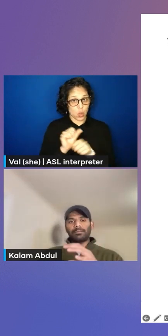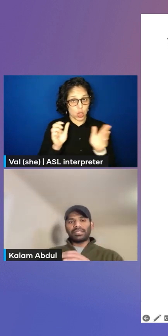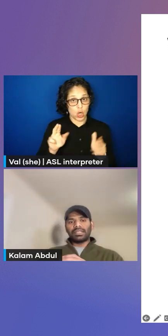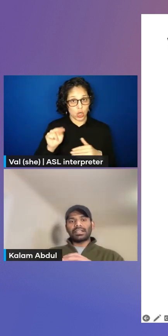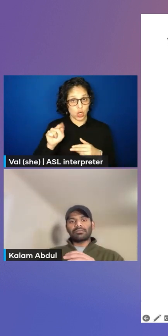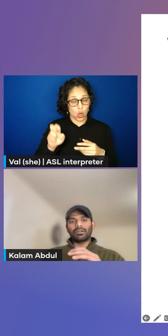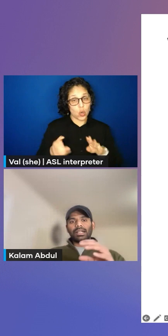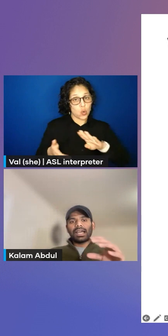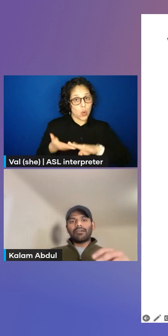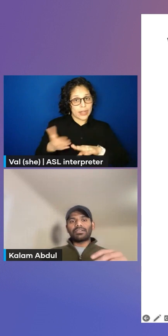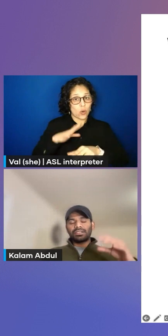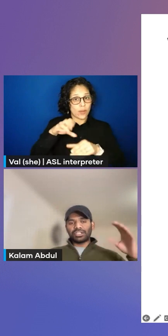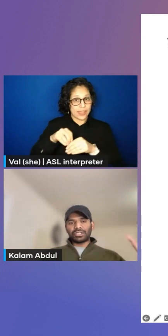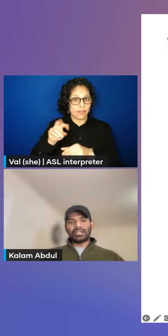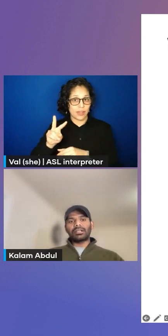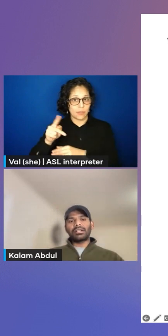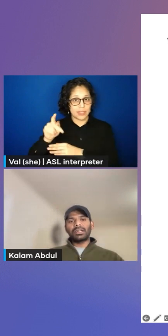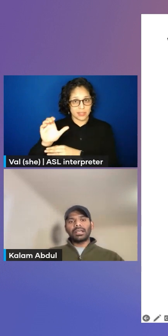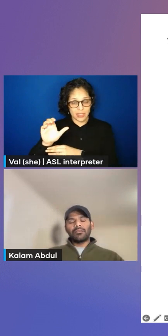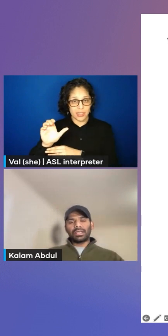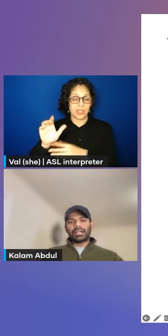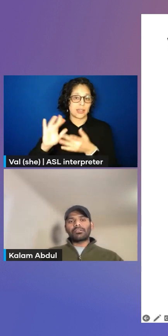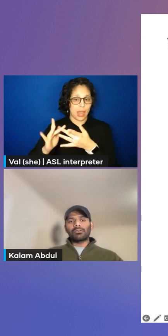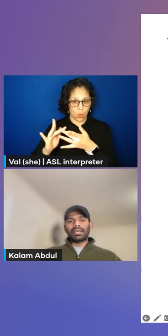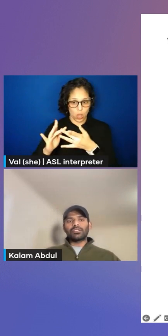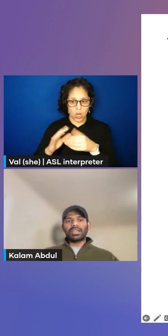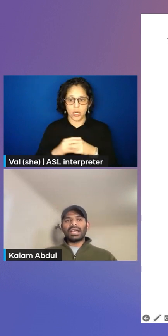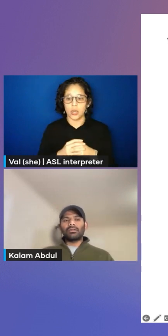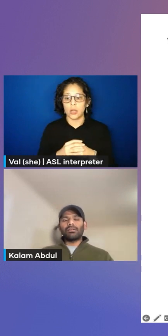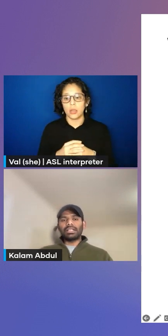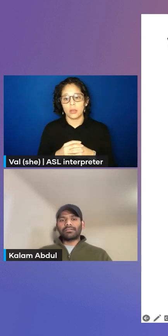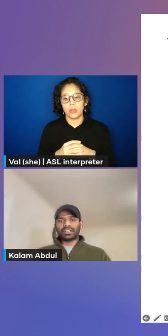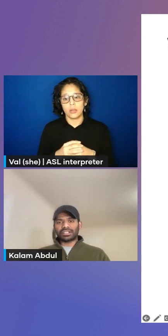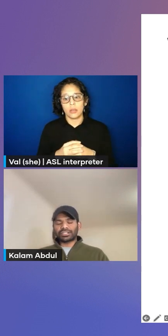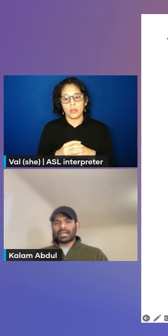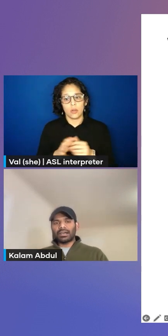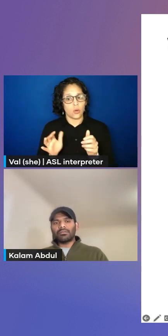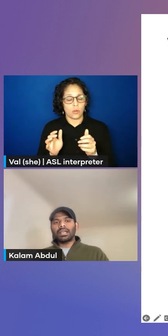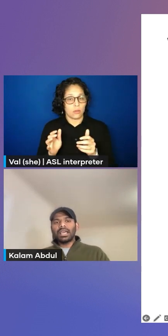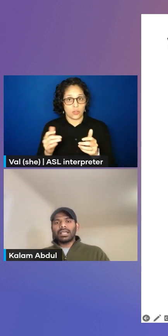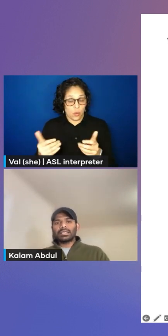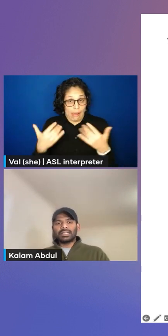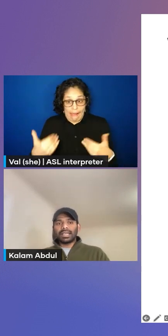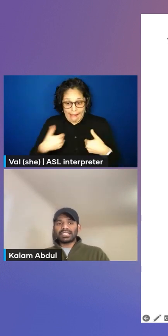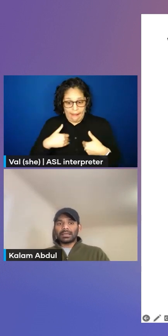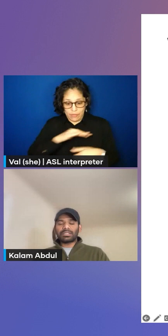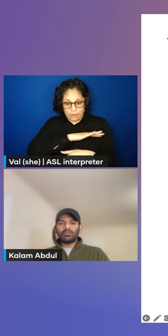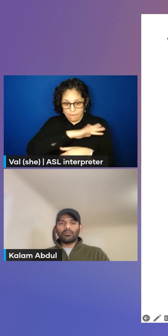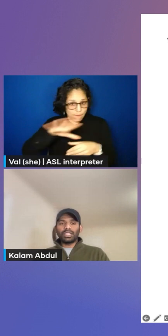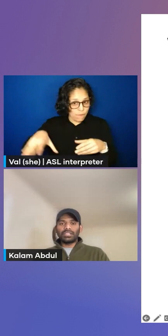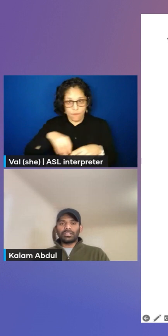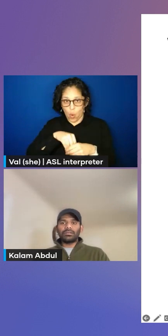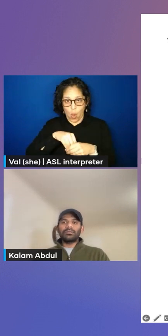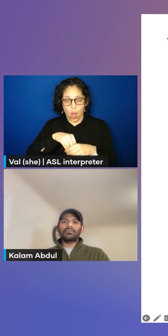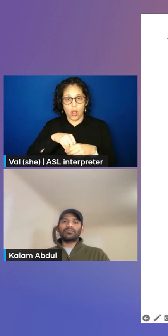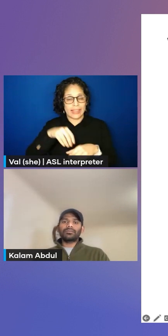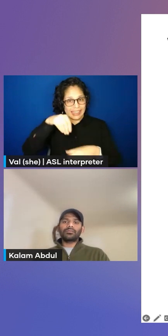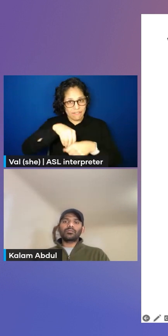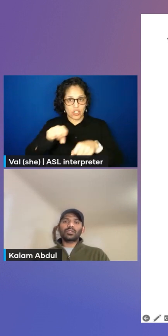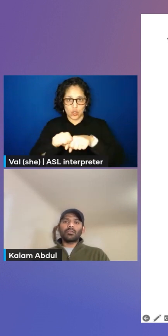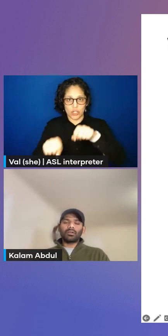within a VPC network, and now it's registered with the control plane. So we have the whole infrastructure now. So the next steps we need